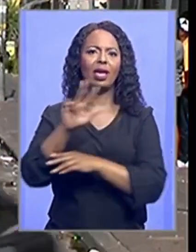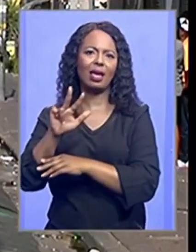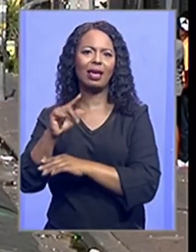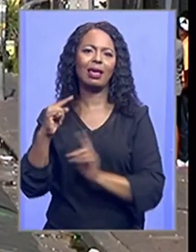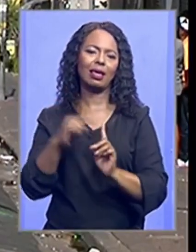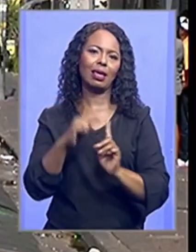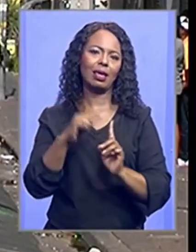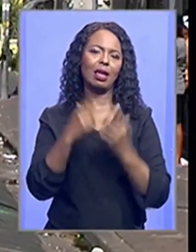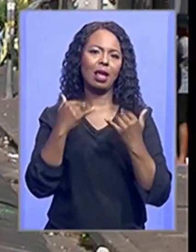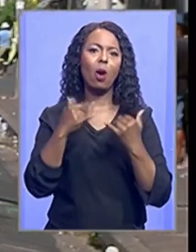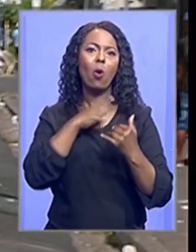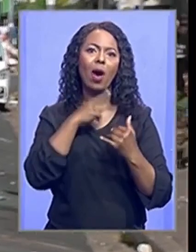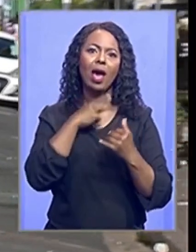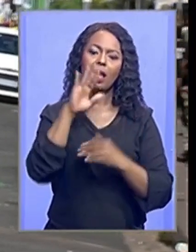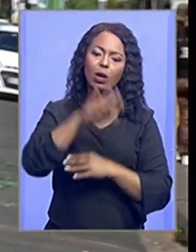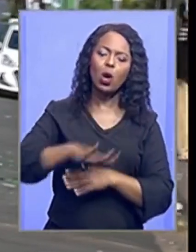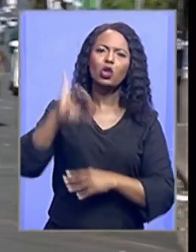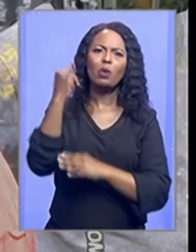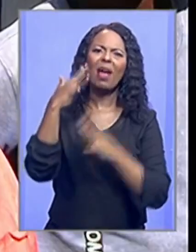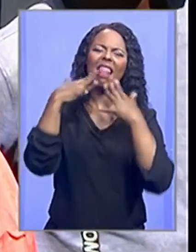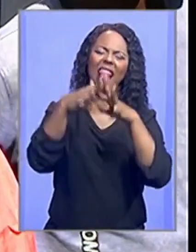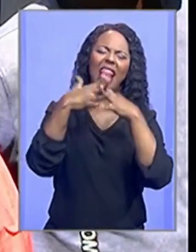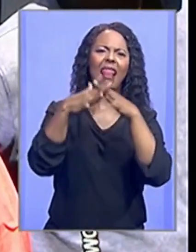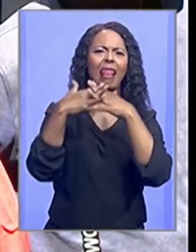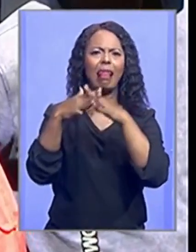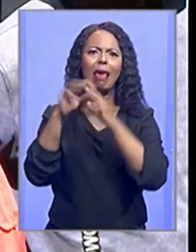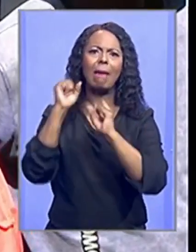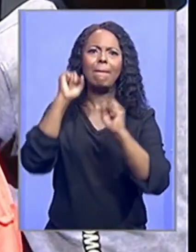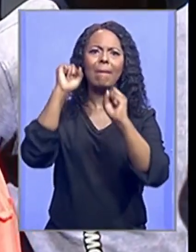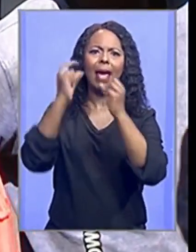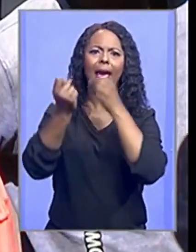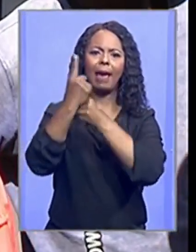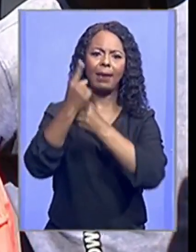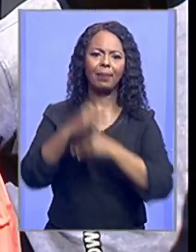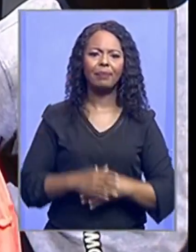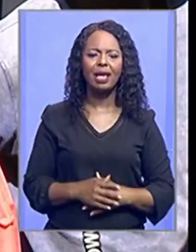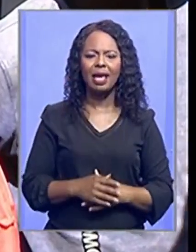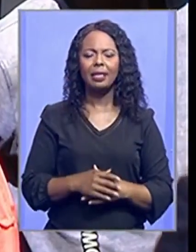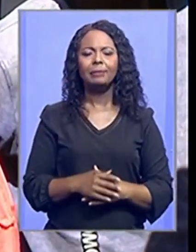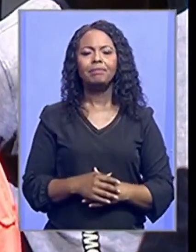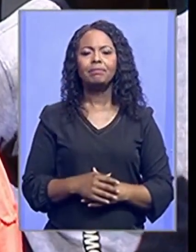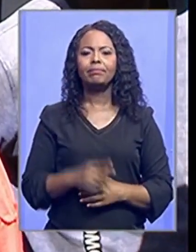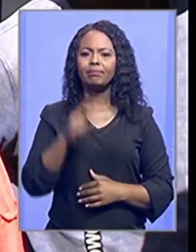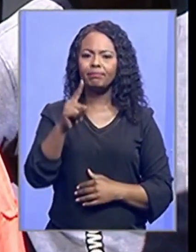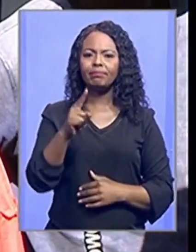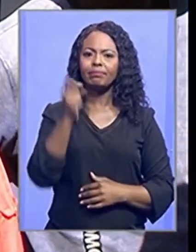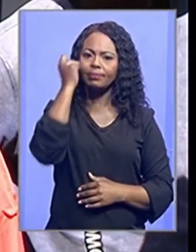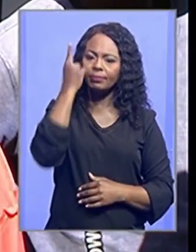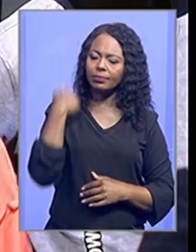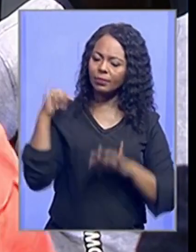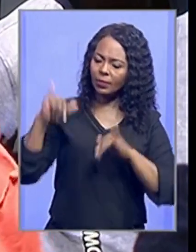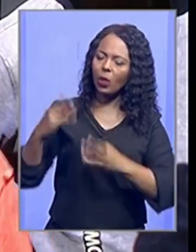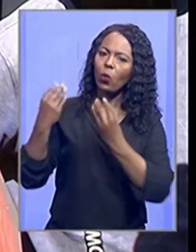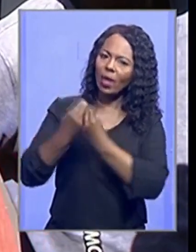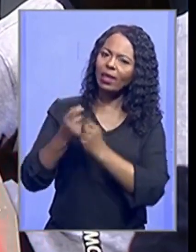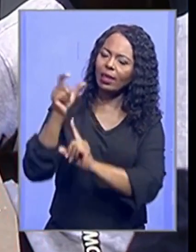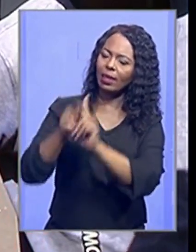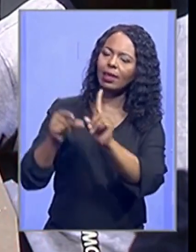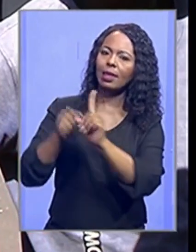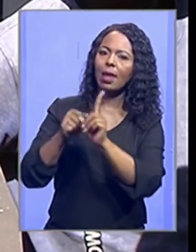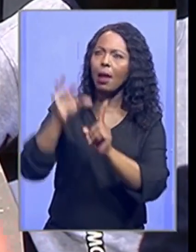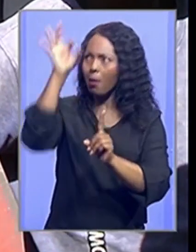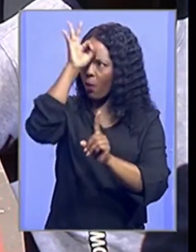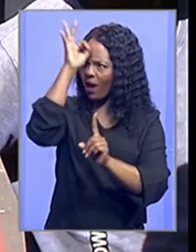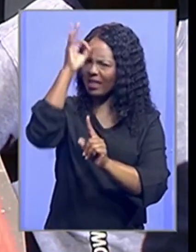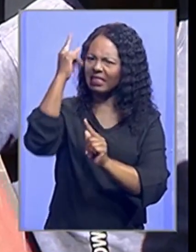mo hareng ba toropo ya Johannesburg. When he dies, my brother, you understand, I'm still with him. So the police, the way he's speaking with